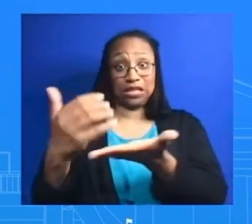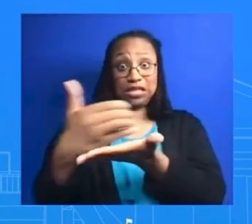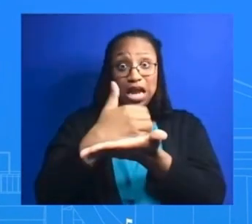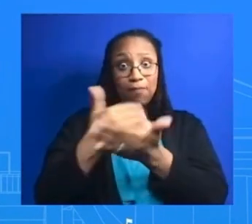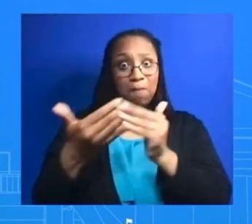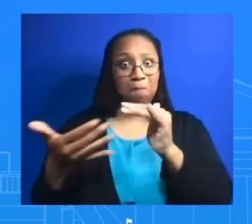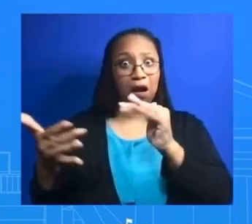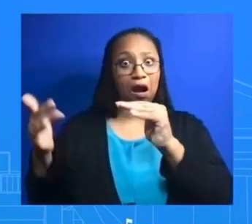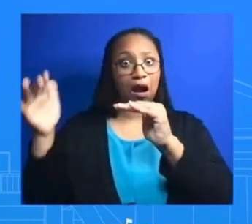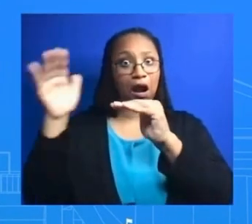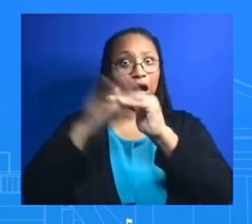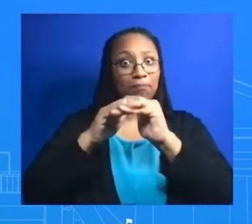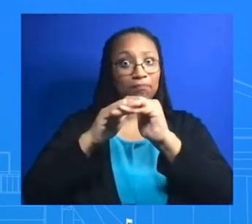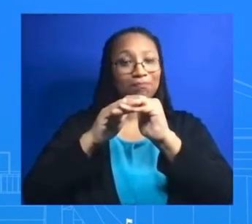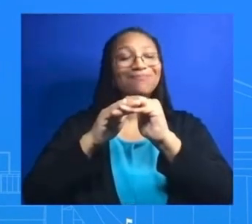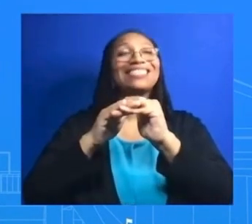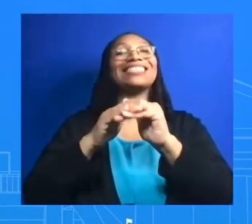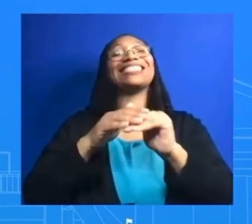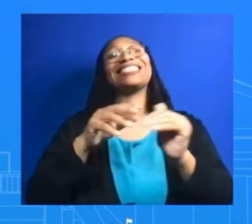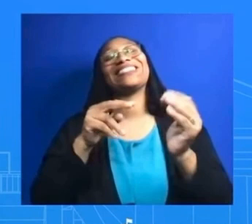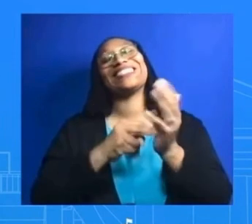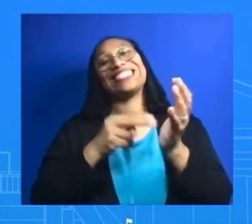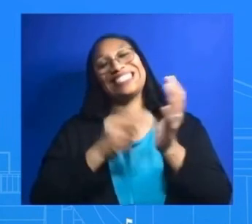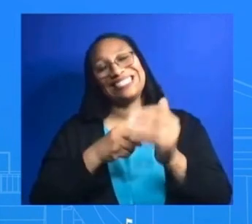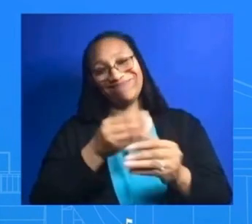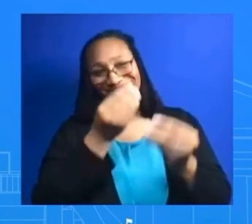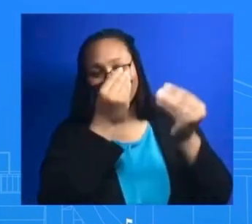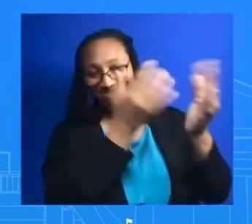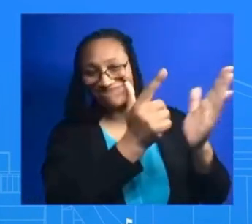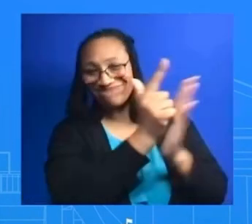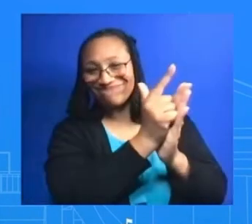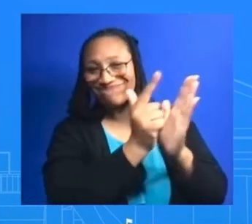Perspective, the millions who've already applied to the program that